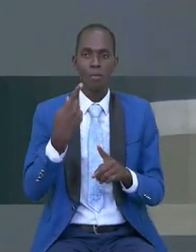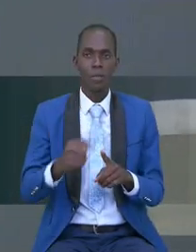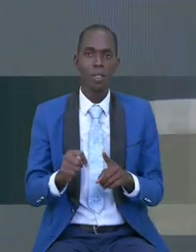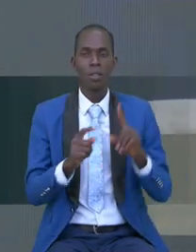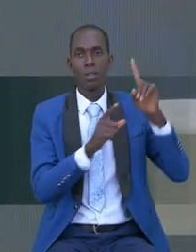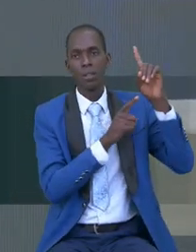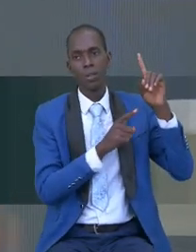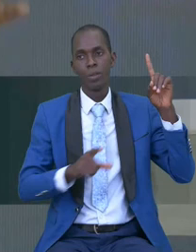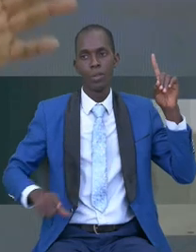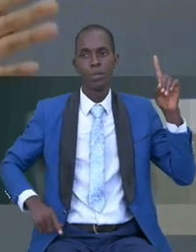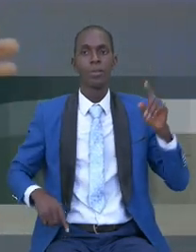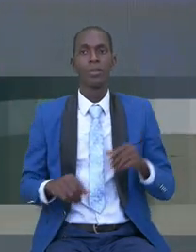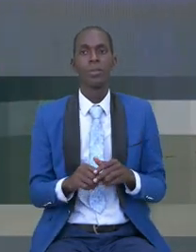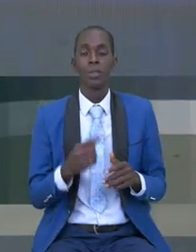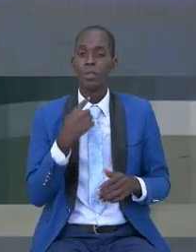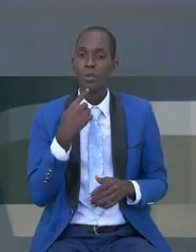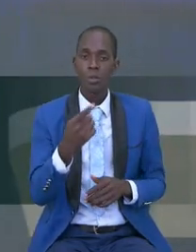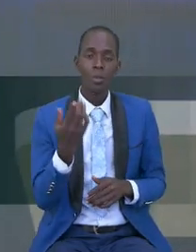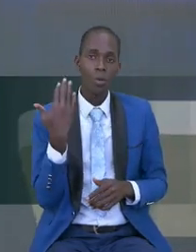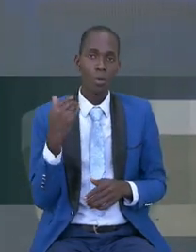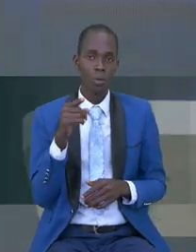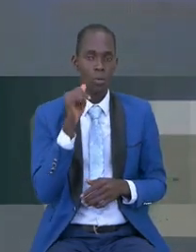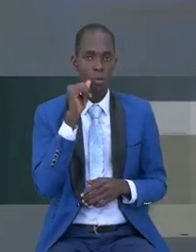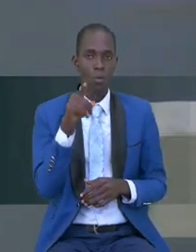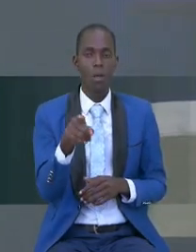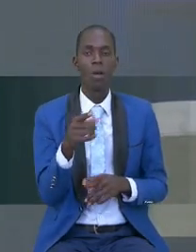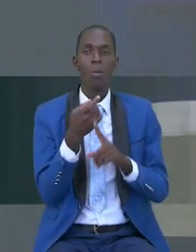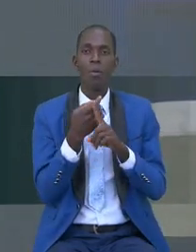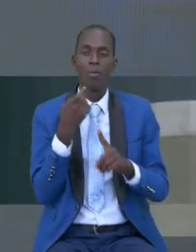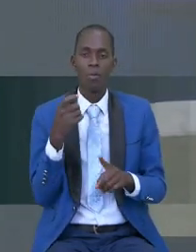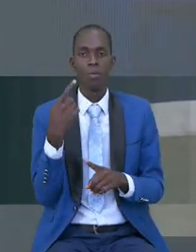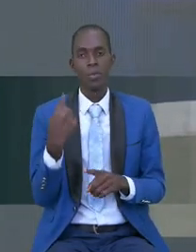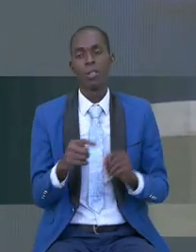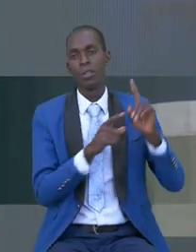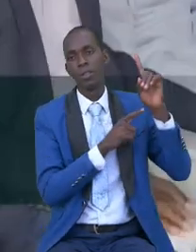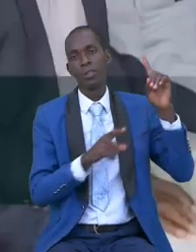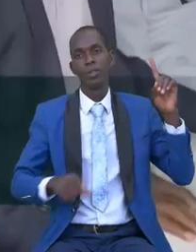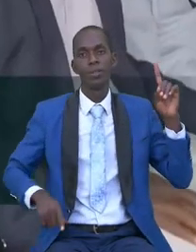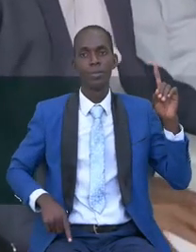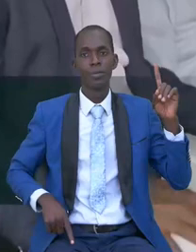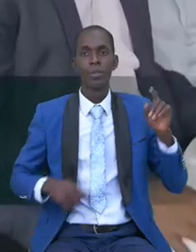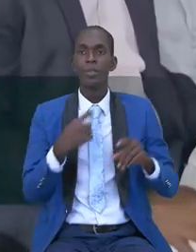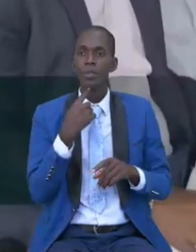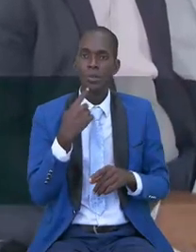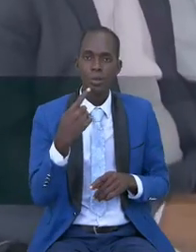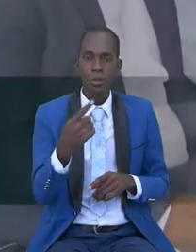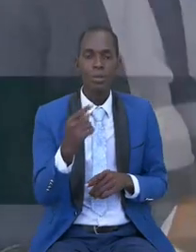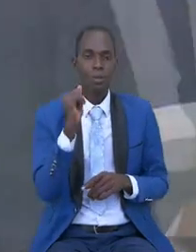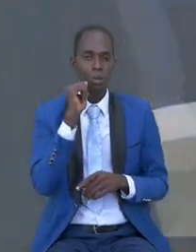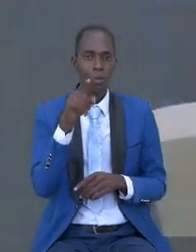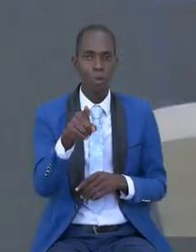the Lord. Told her from the Lord. Told